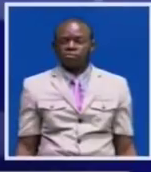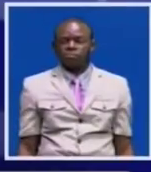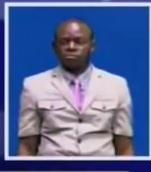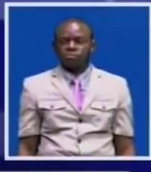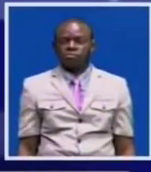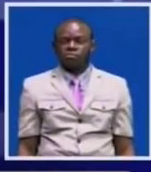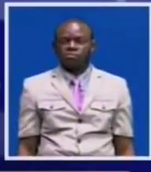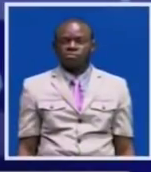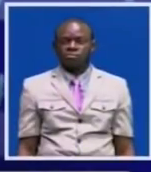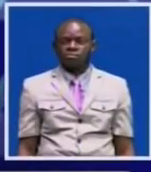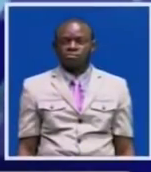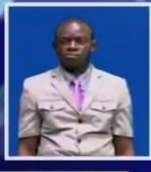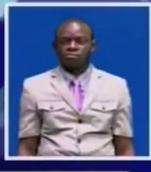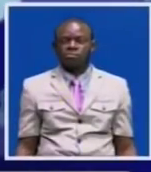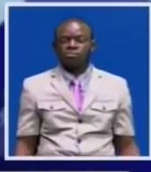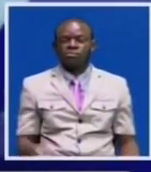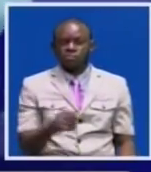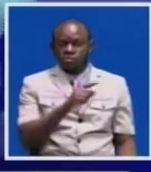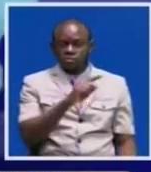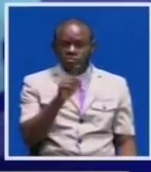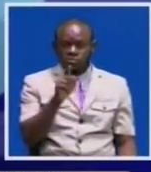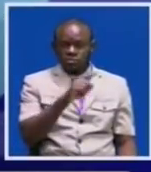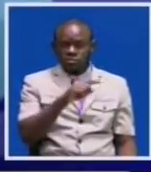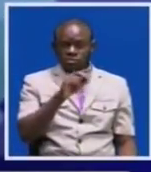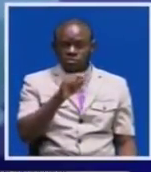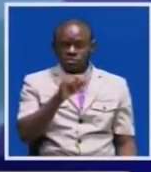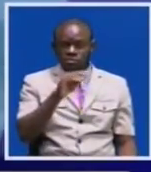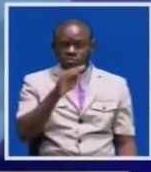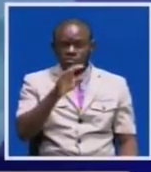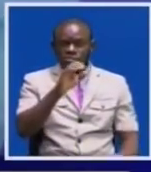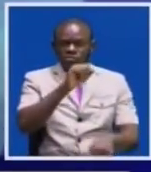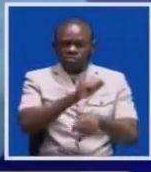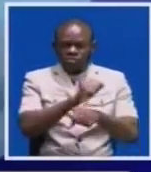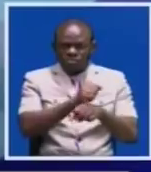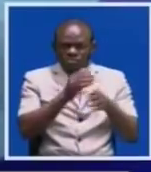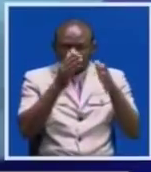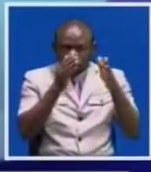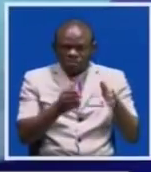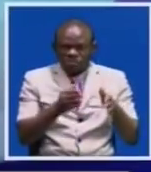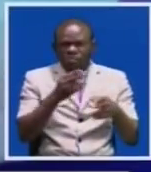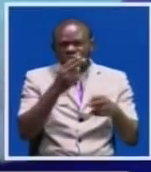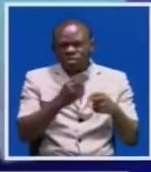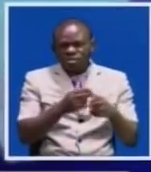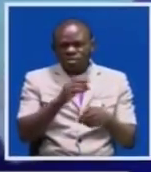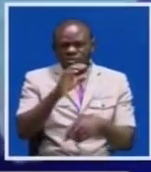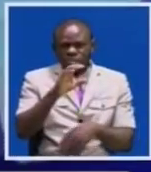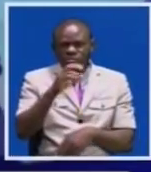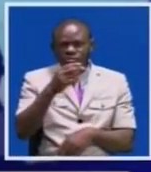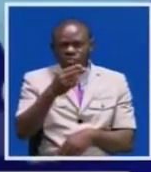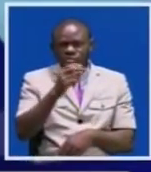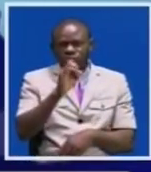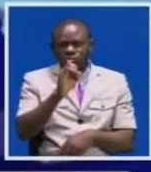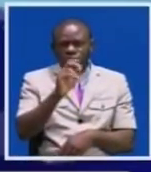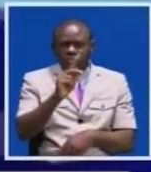Now, a ZNBC staffer Chico Mukoka's family has asked for privacy surrounding events of their brother's behavioral